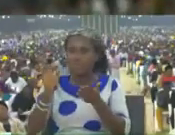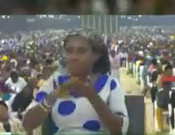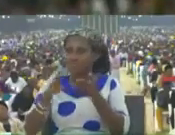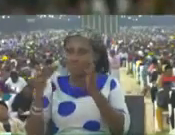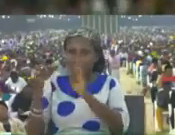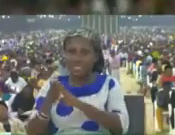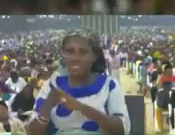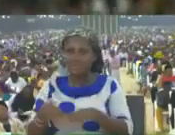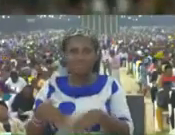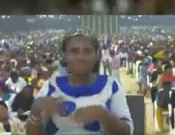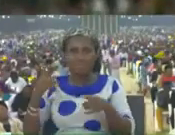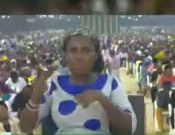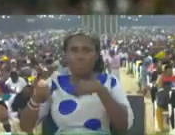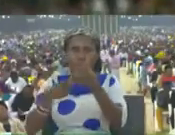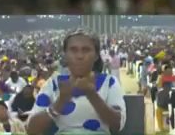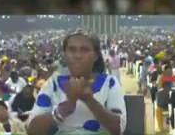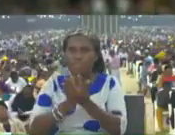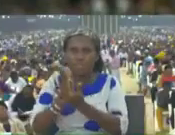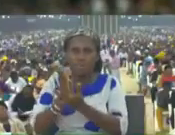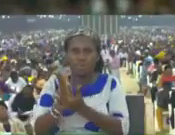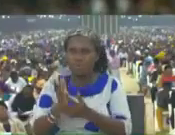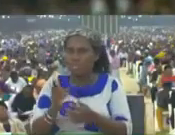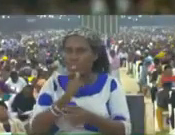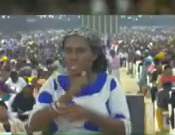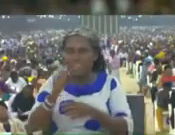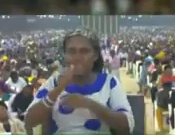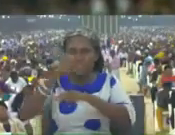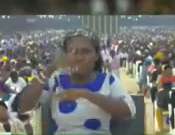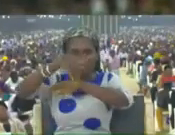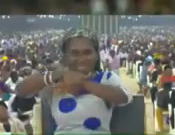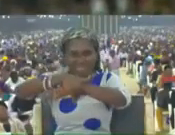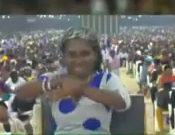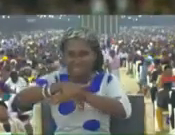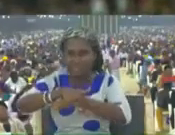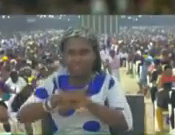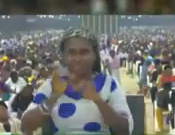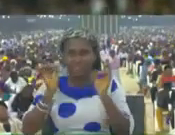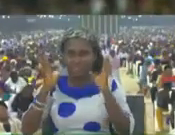was going through a night experience so bad